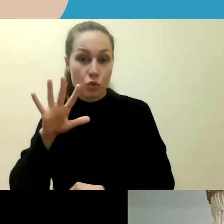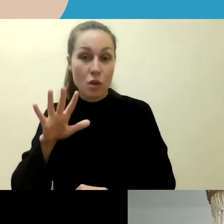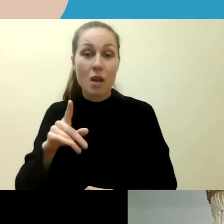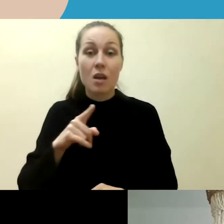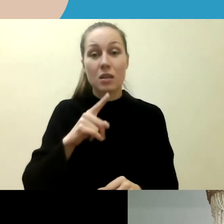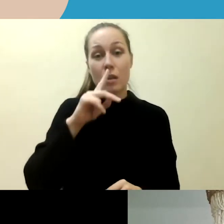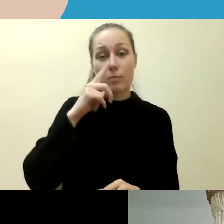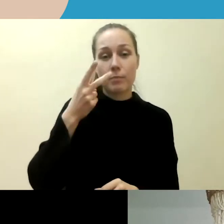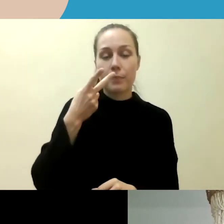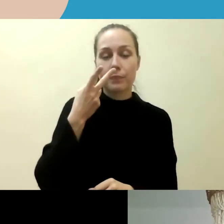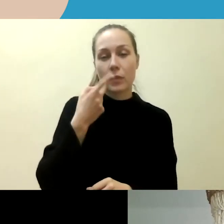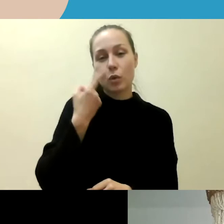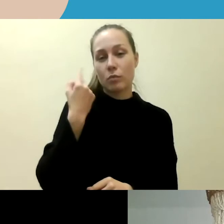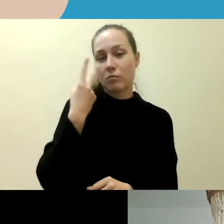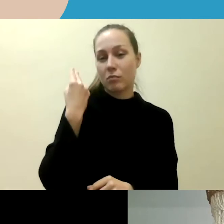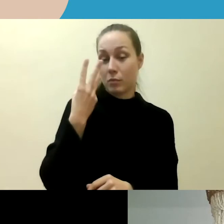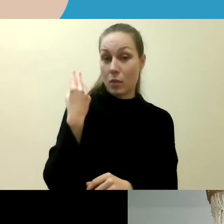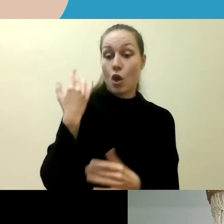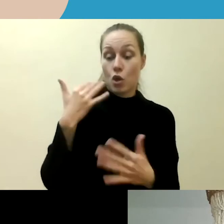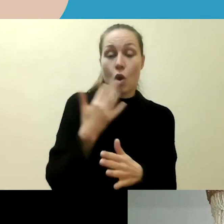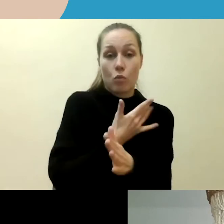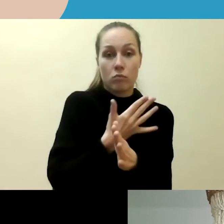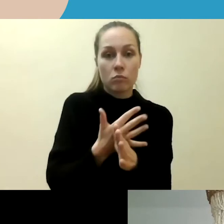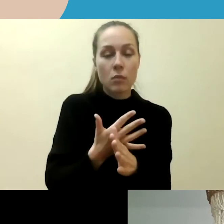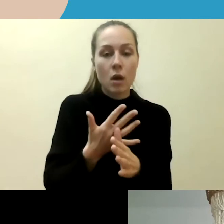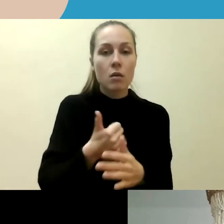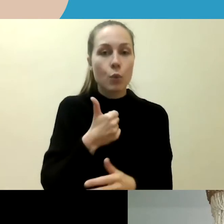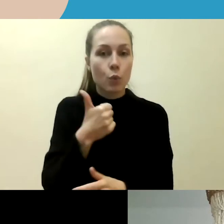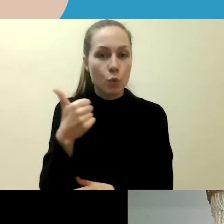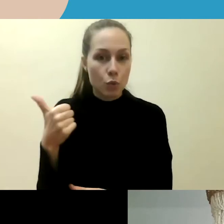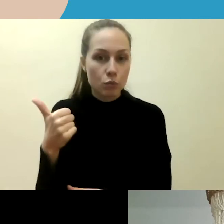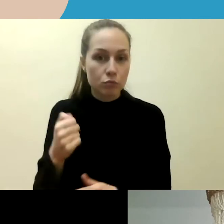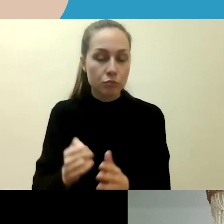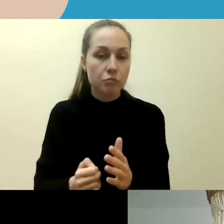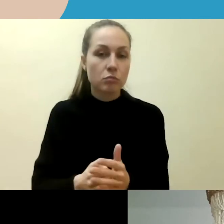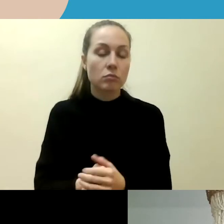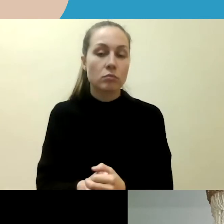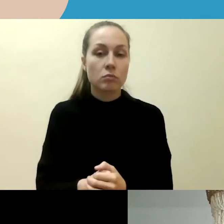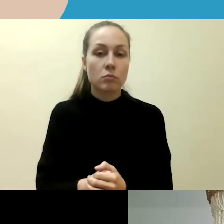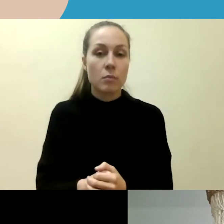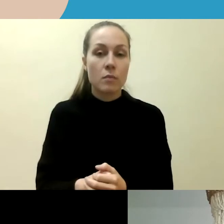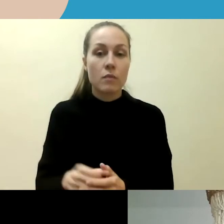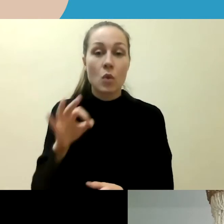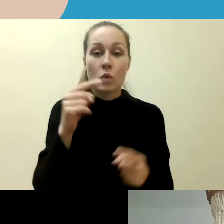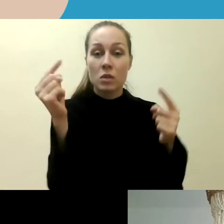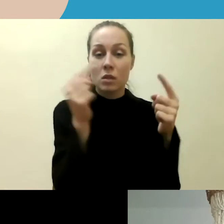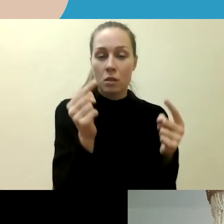during the last few years, we have achieved substantial progress.